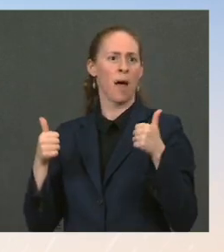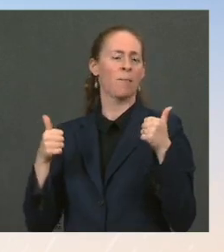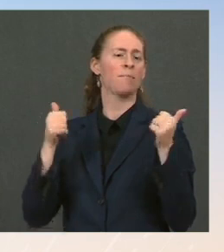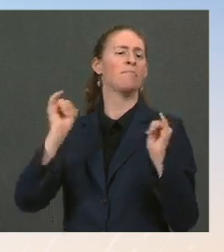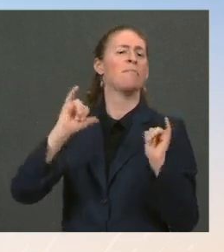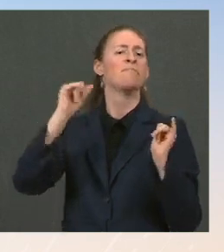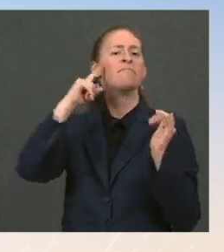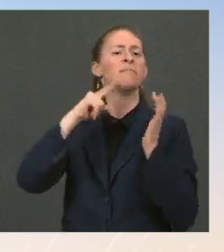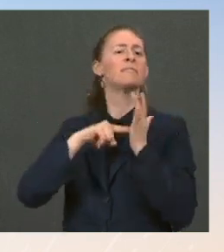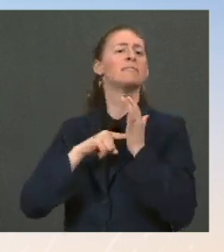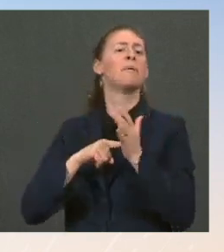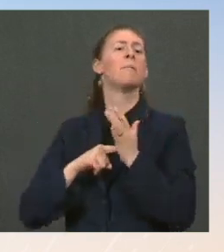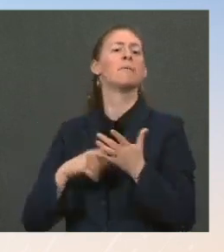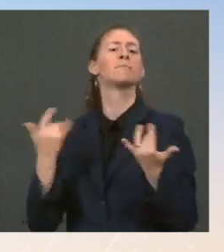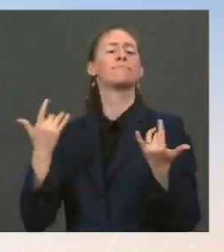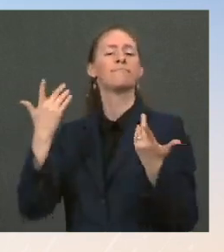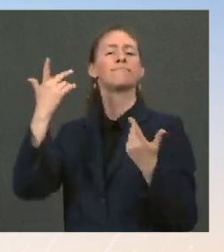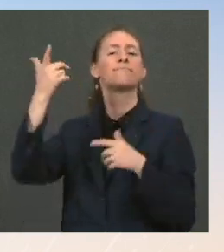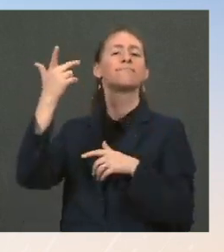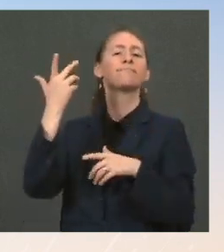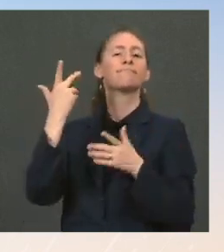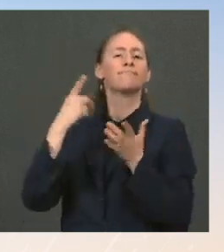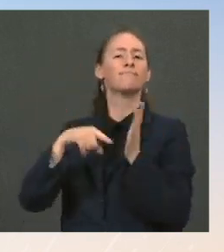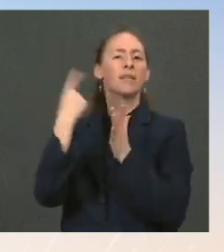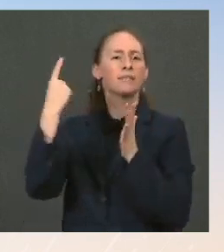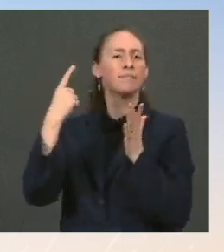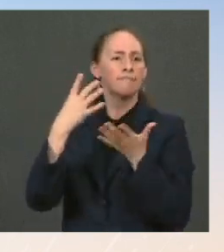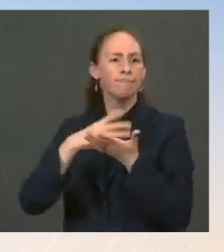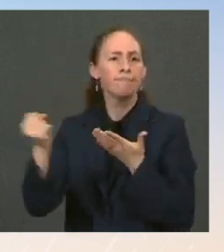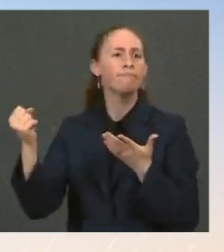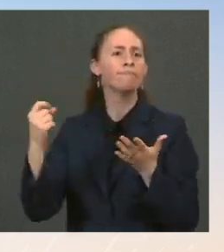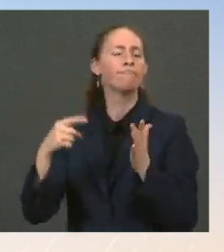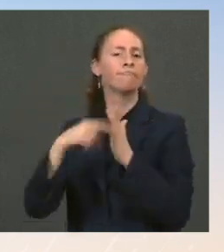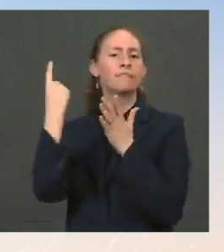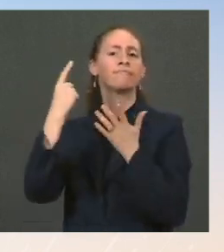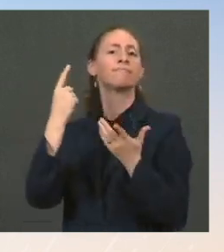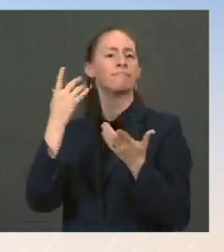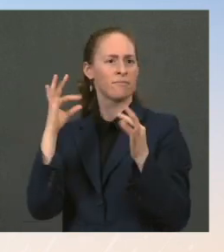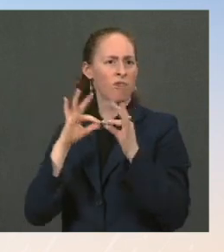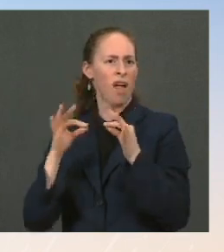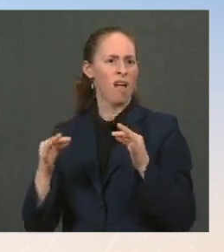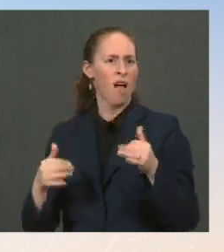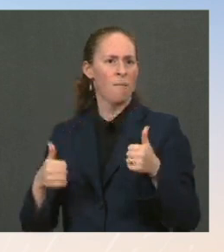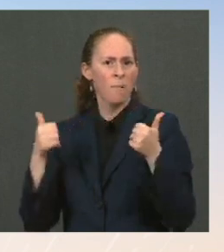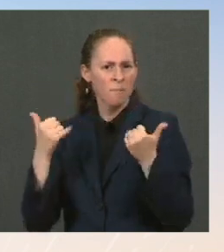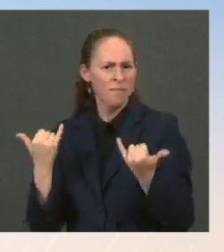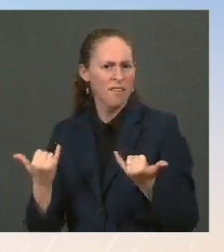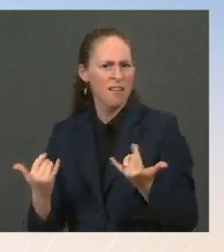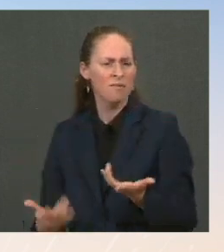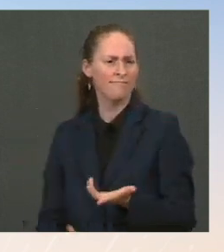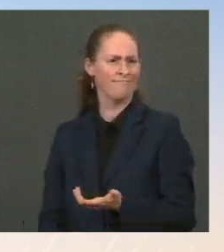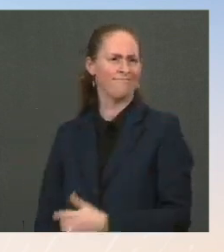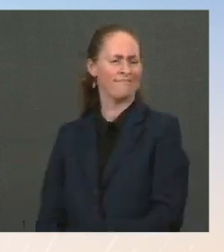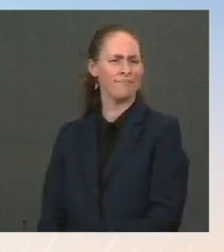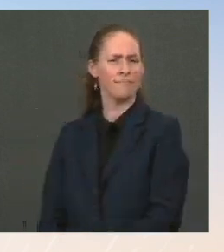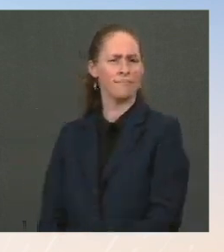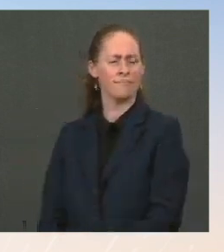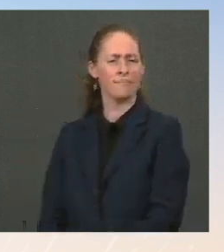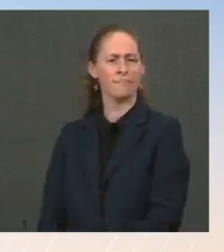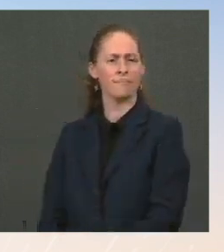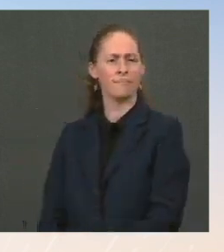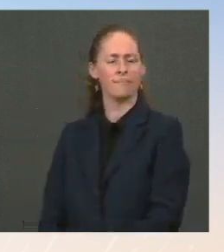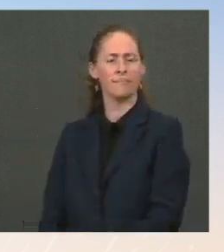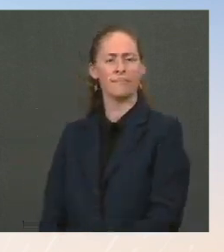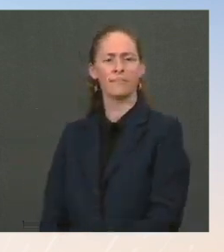into COP's summit here. Yeah. Do you worry that this could impact the pledges that countries are willing to make? Will other governments get